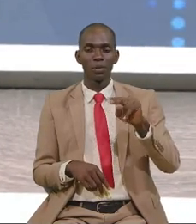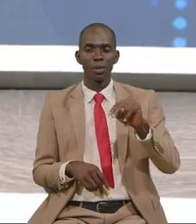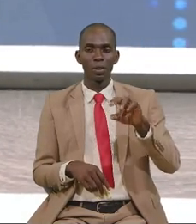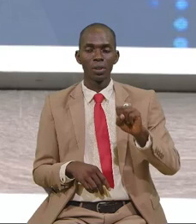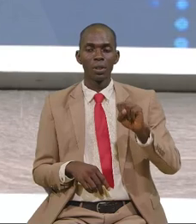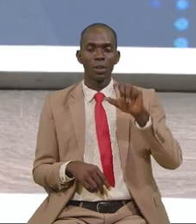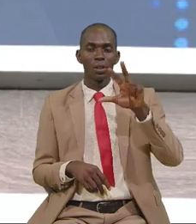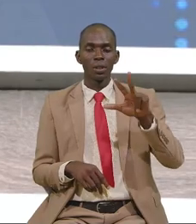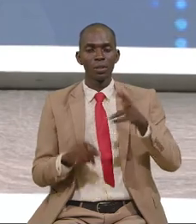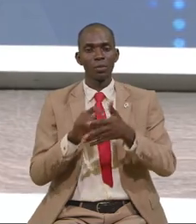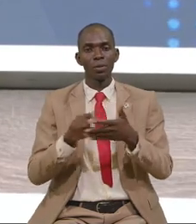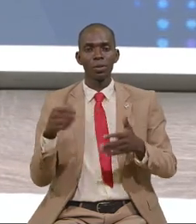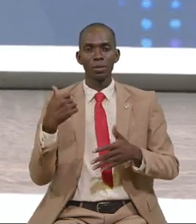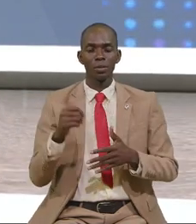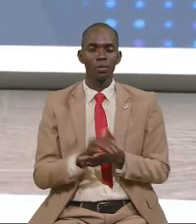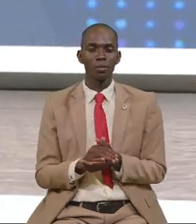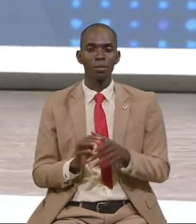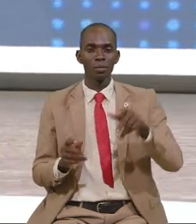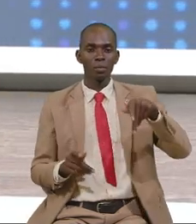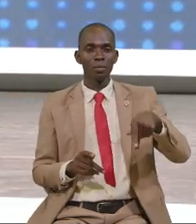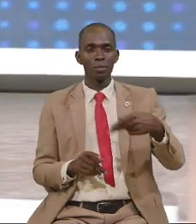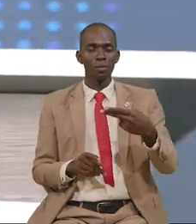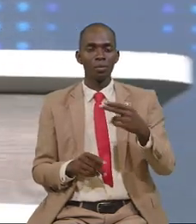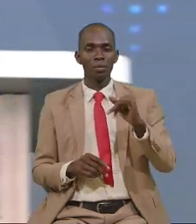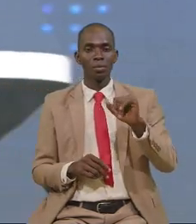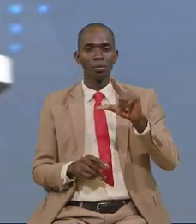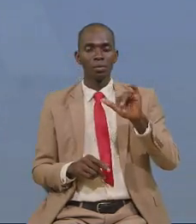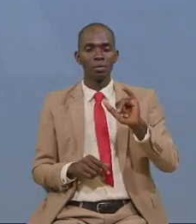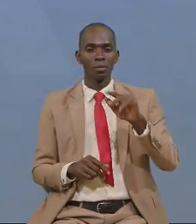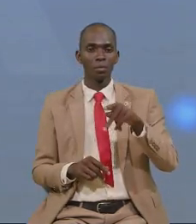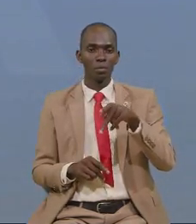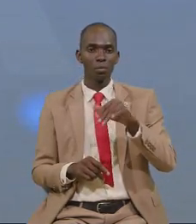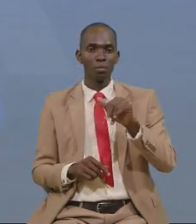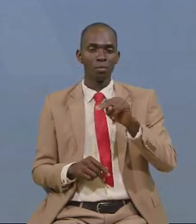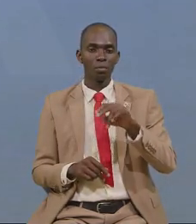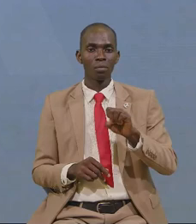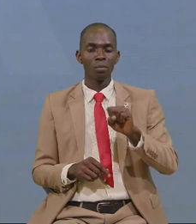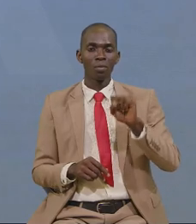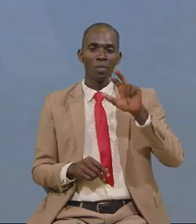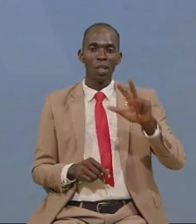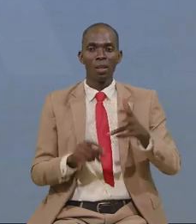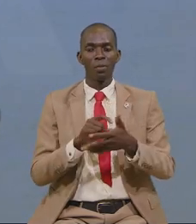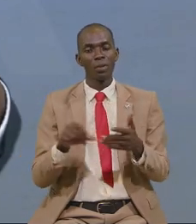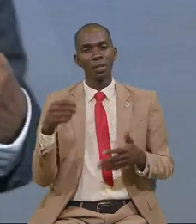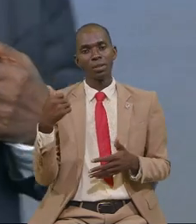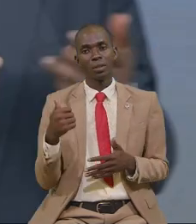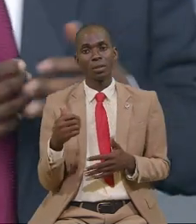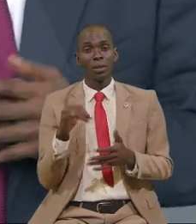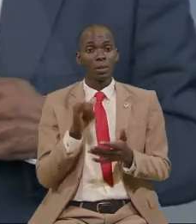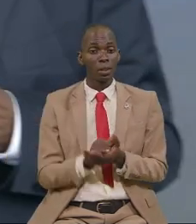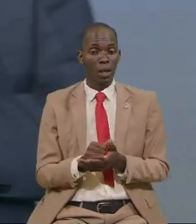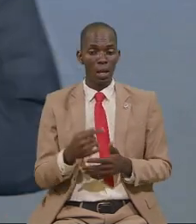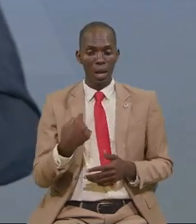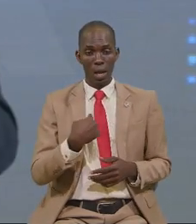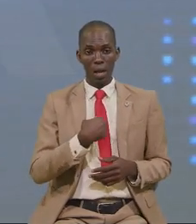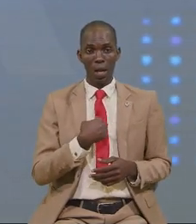verse 10. Philippians chapter 3, verse 10, that I, this Paul the apostle, he was